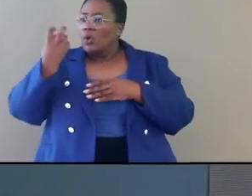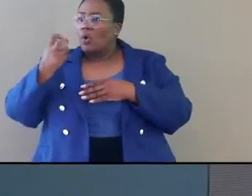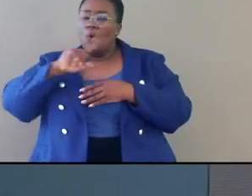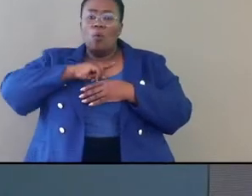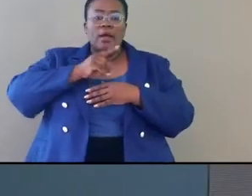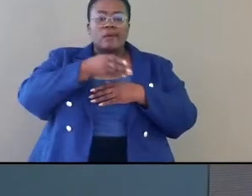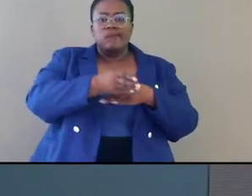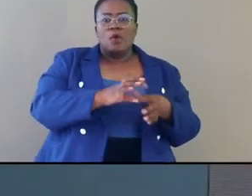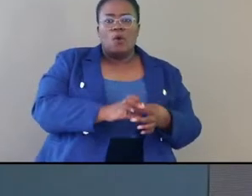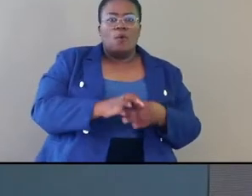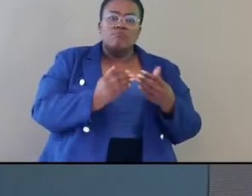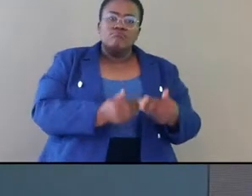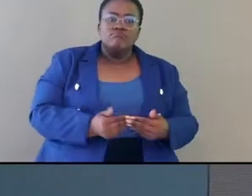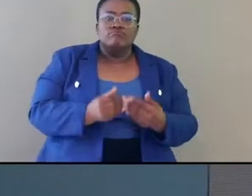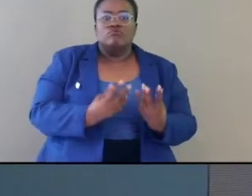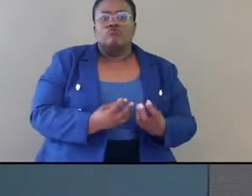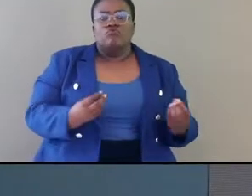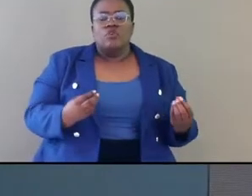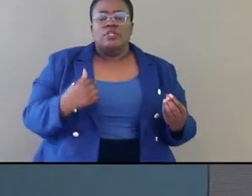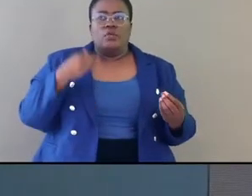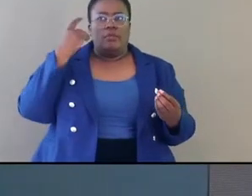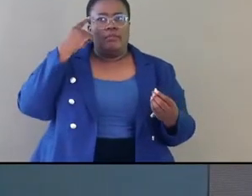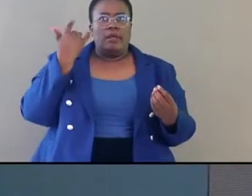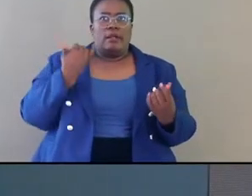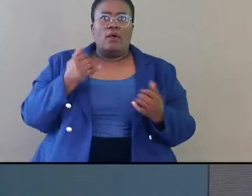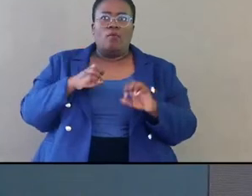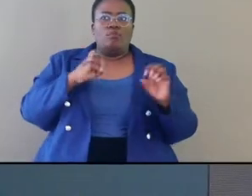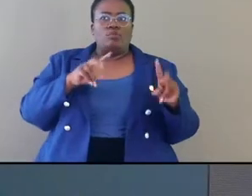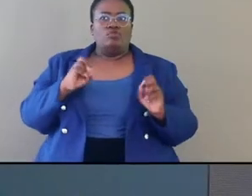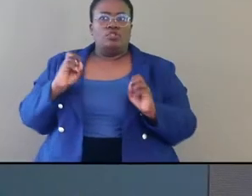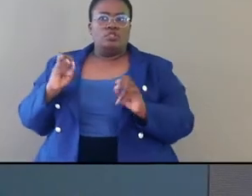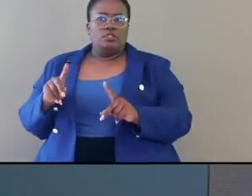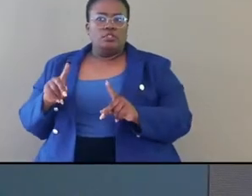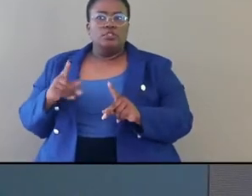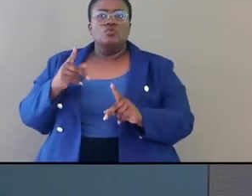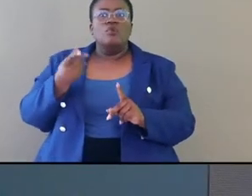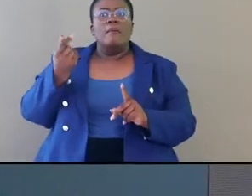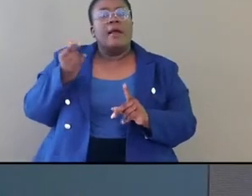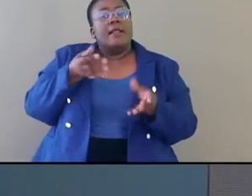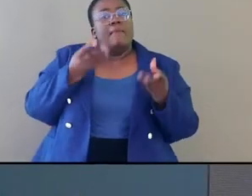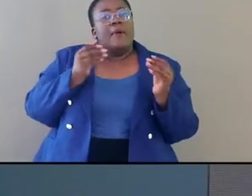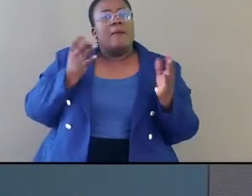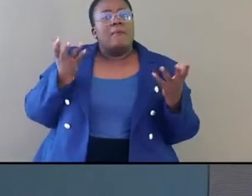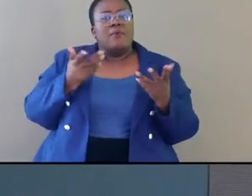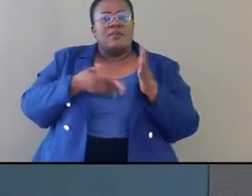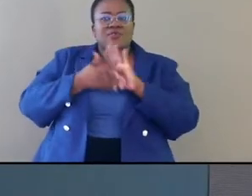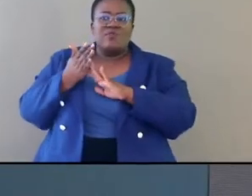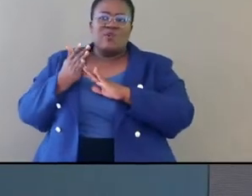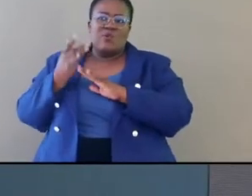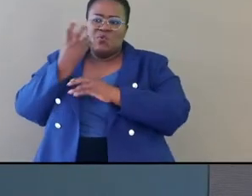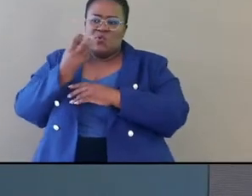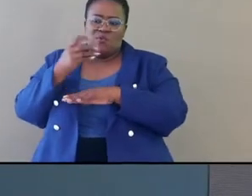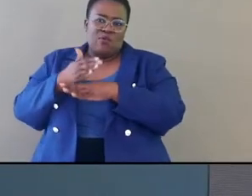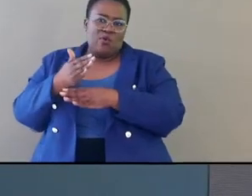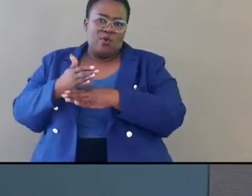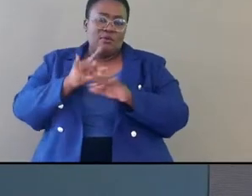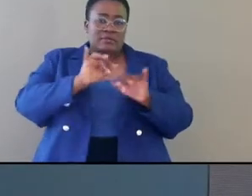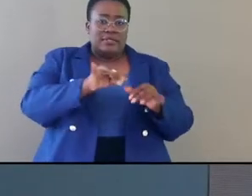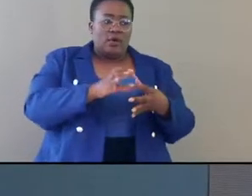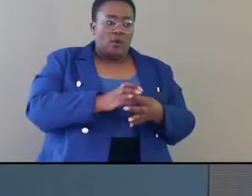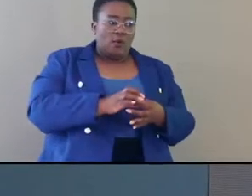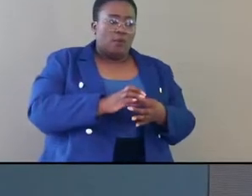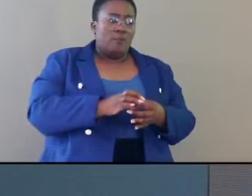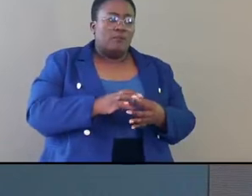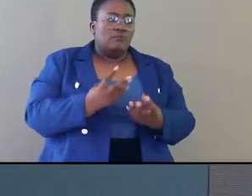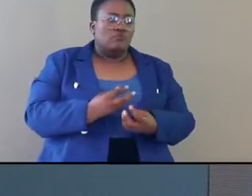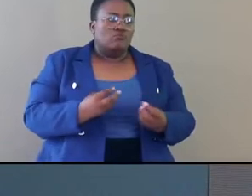taking care of children. So when we think about the opportunity cost where do you get the money to look for a job? Do you stay at home to take care of the children or do